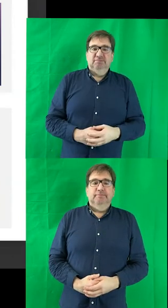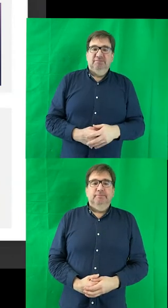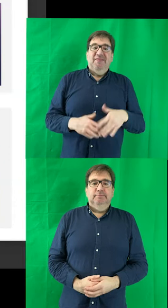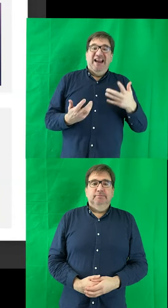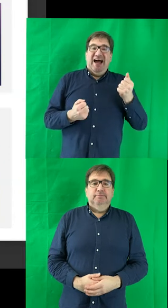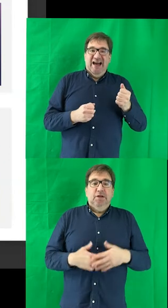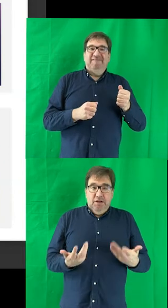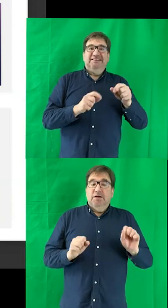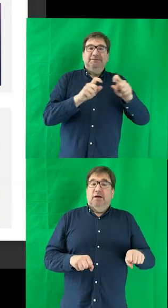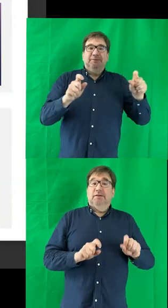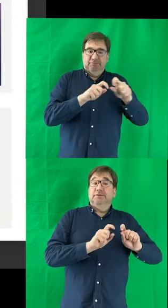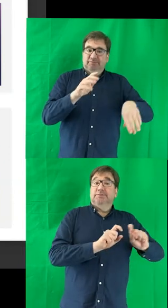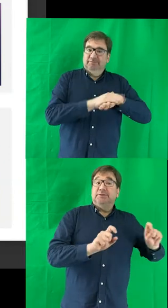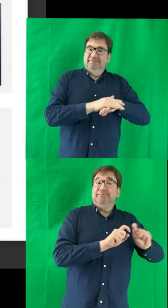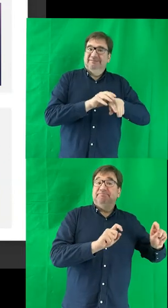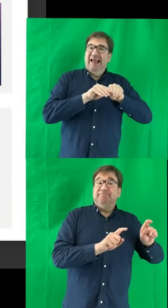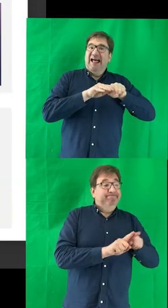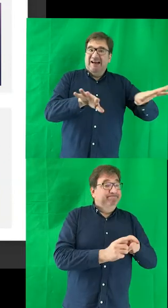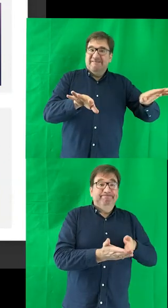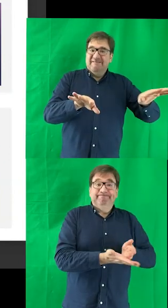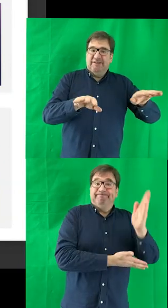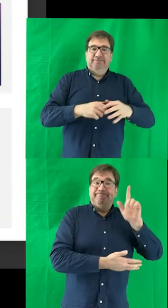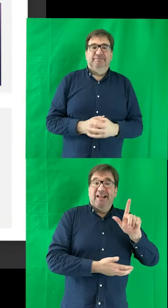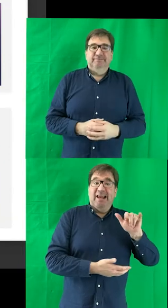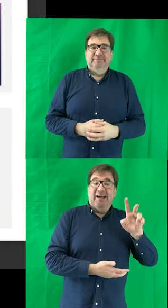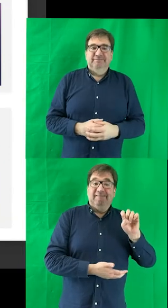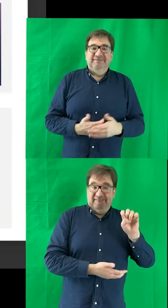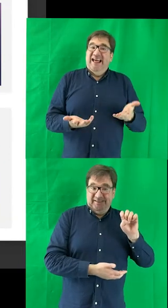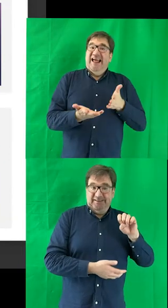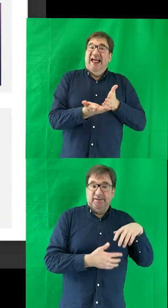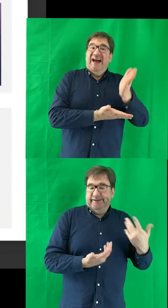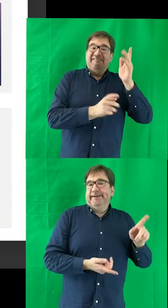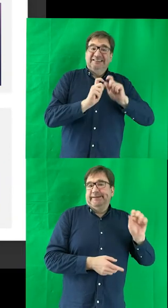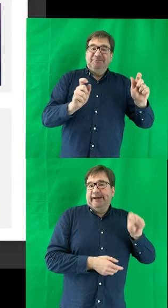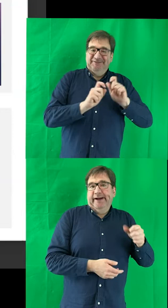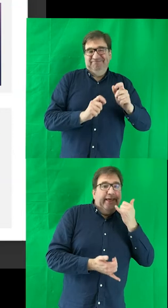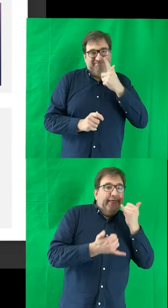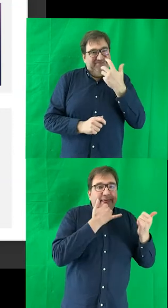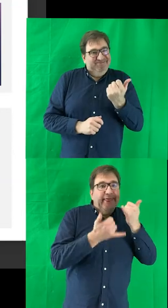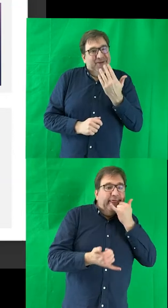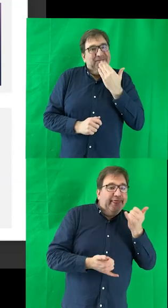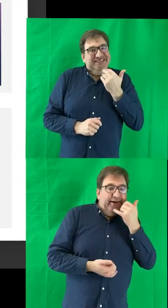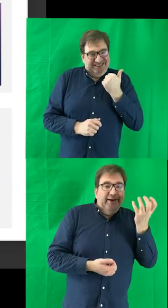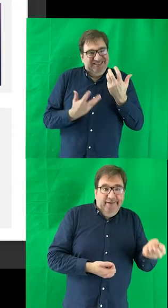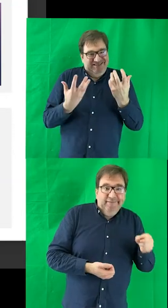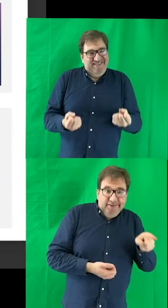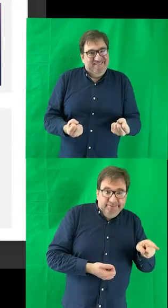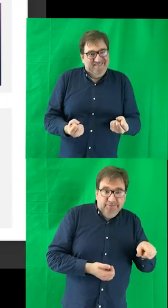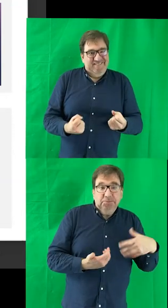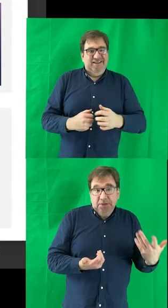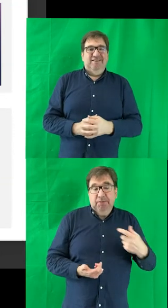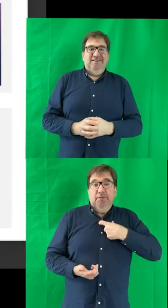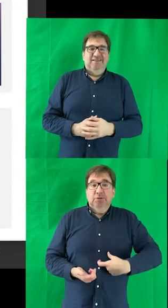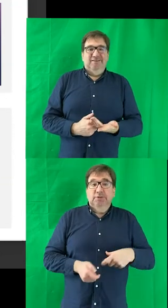then we can have subtitles that are entirely live. And of course, live subtitles are bound to contain